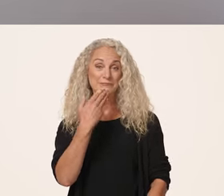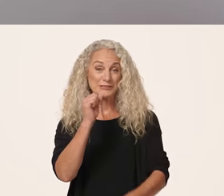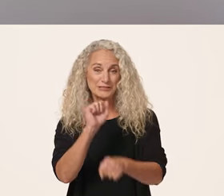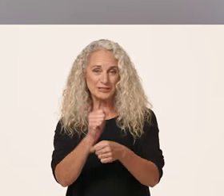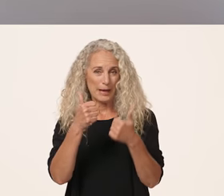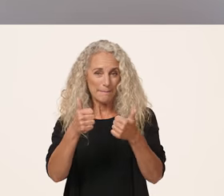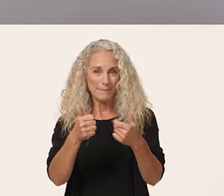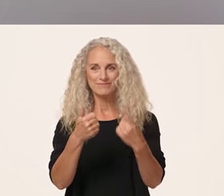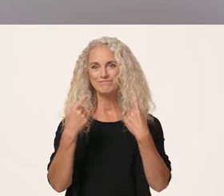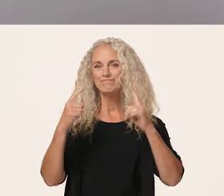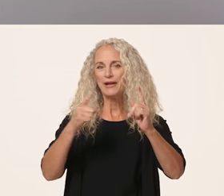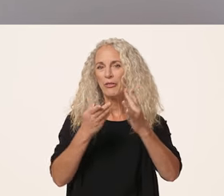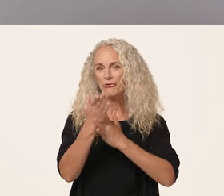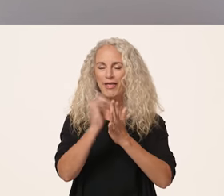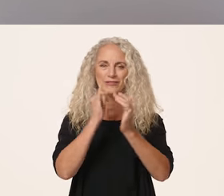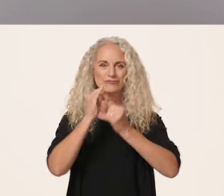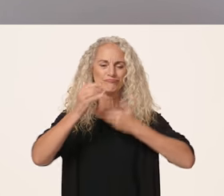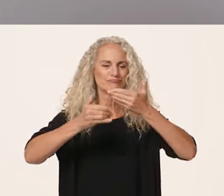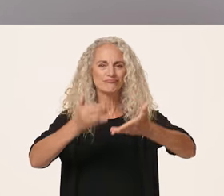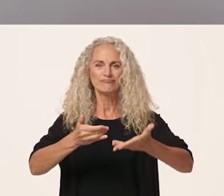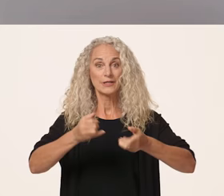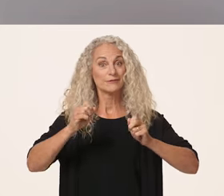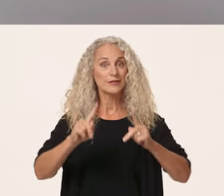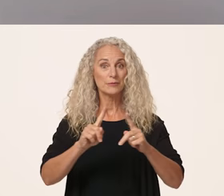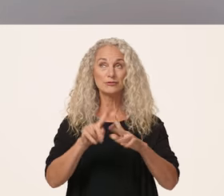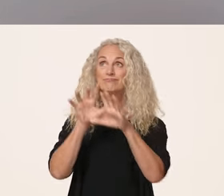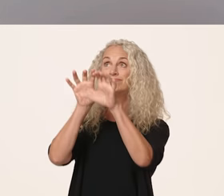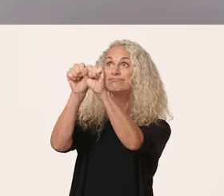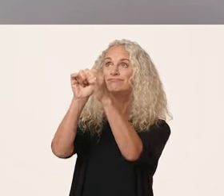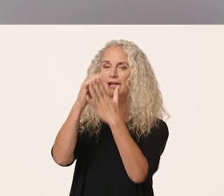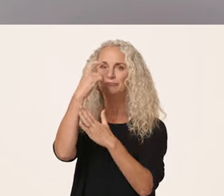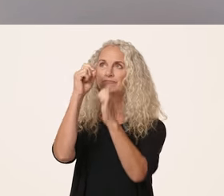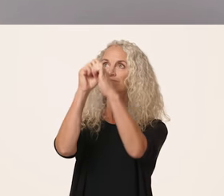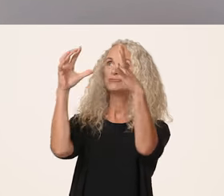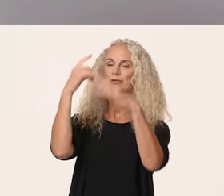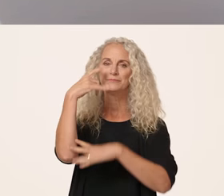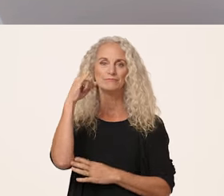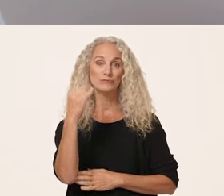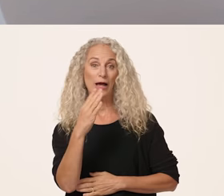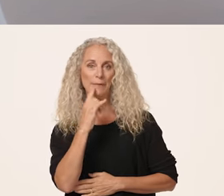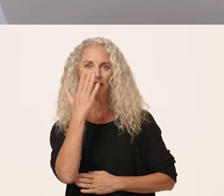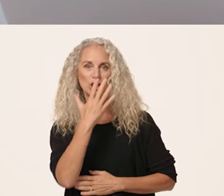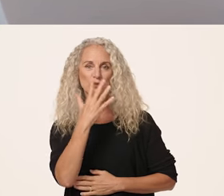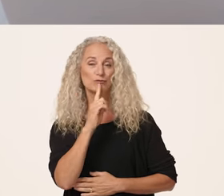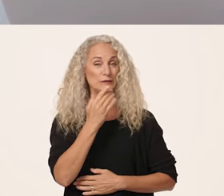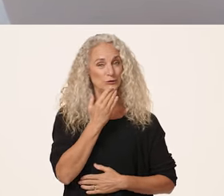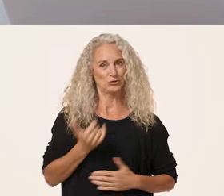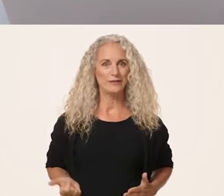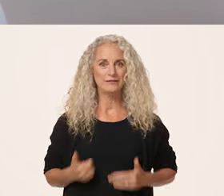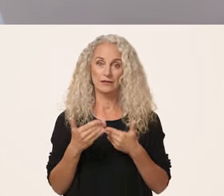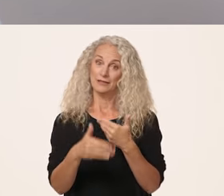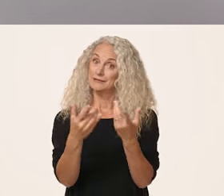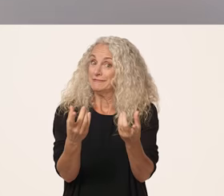Good job! You made it through the interview process and the opportunity to land your dream job is looking pretty sweet.